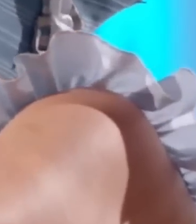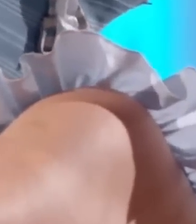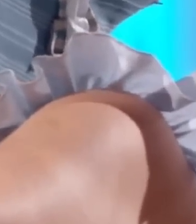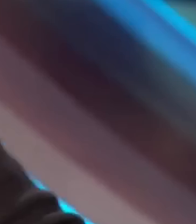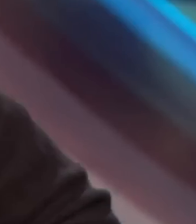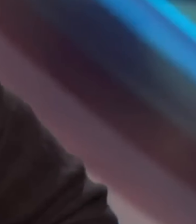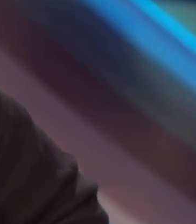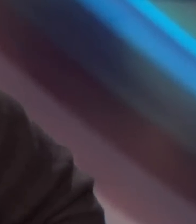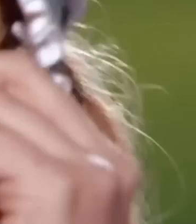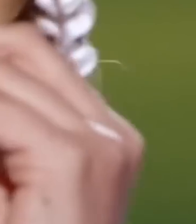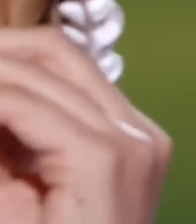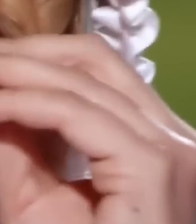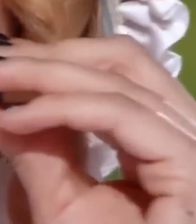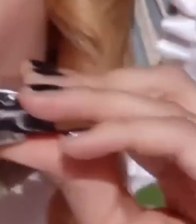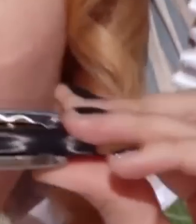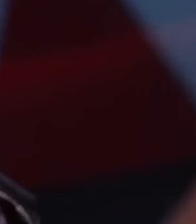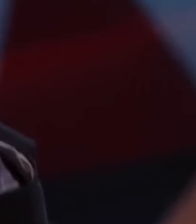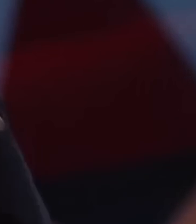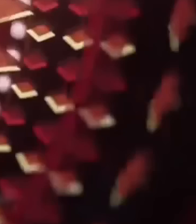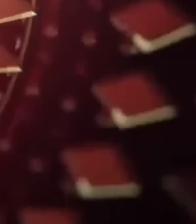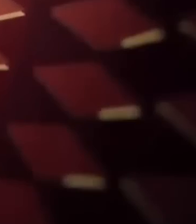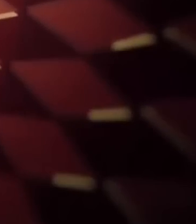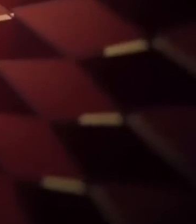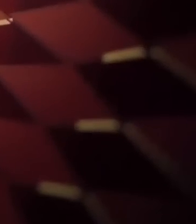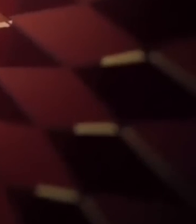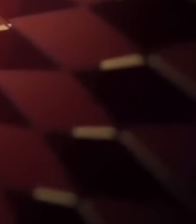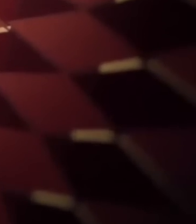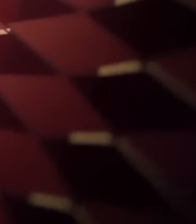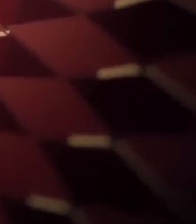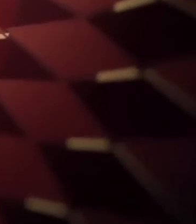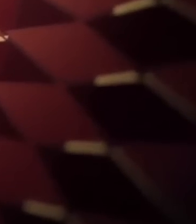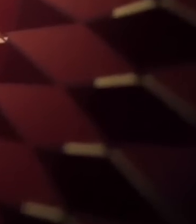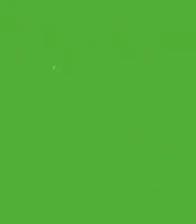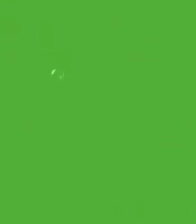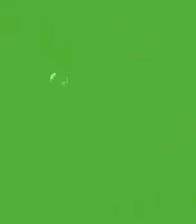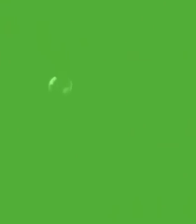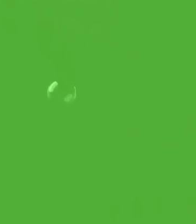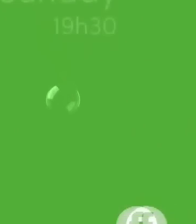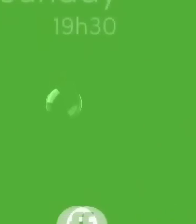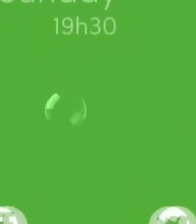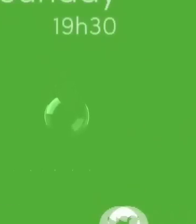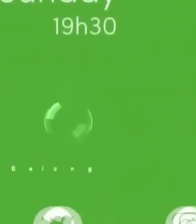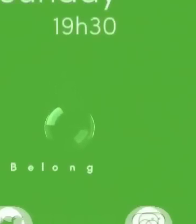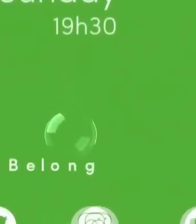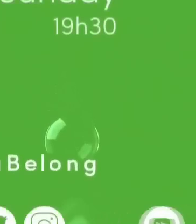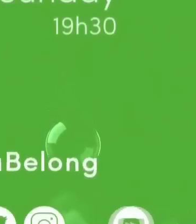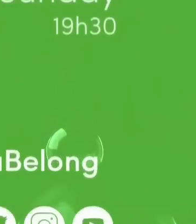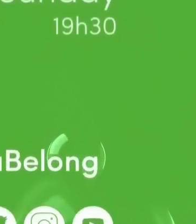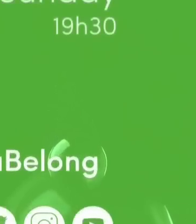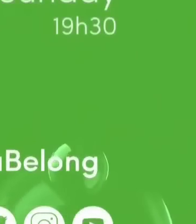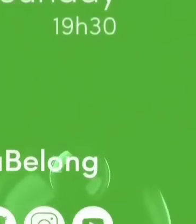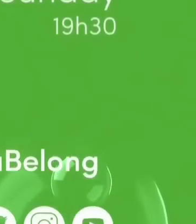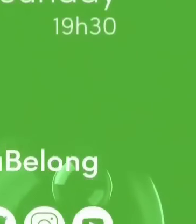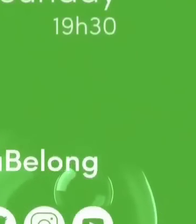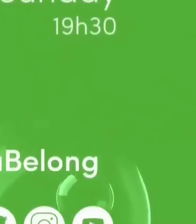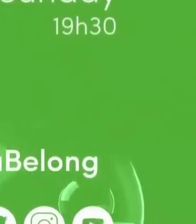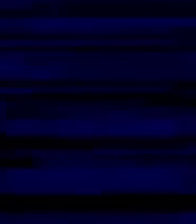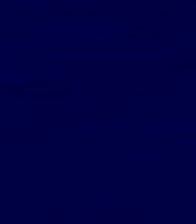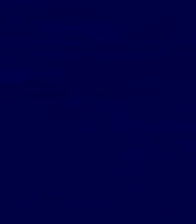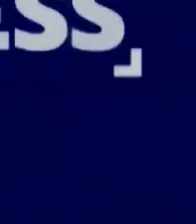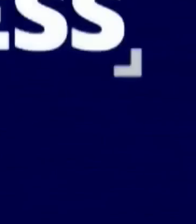to not leave a bad taste in the mouth. The Gong Show, Sunday fun and games, SABC2.